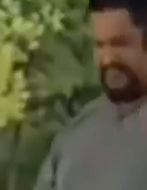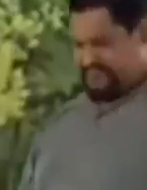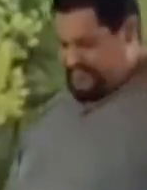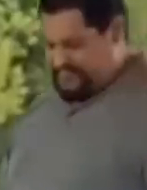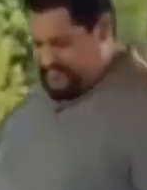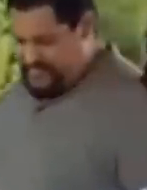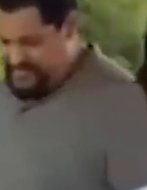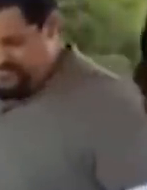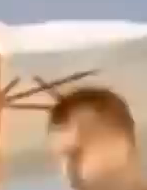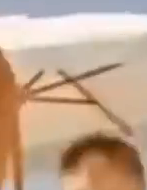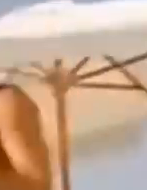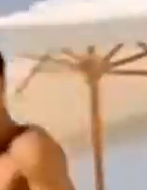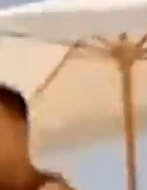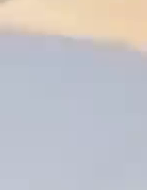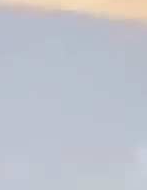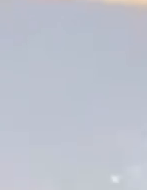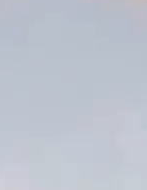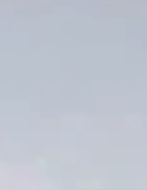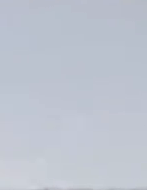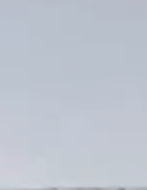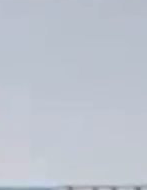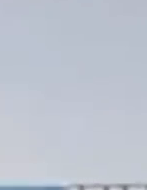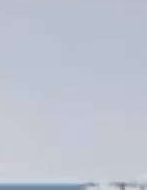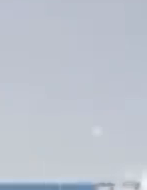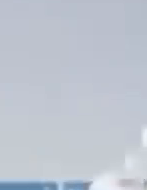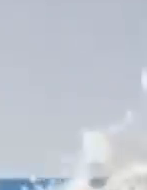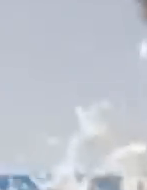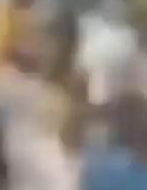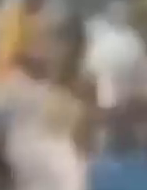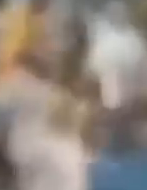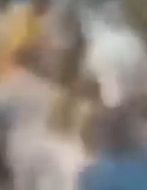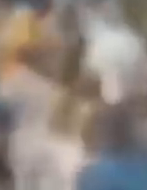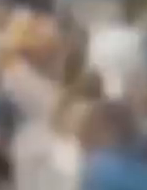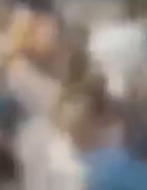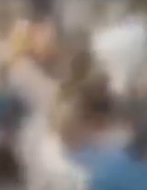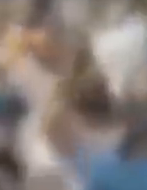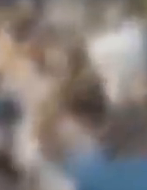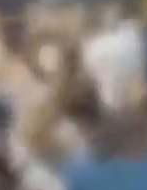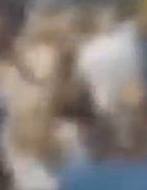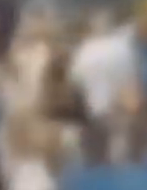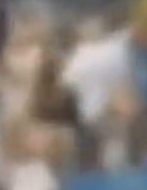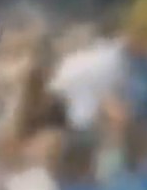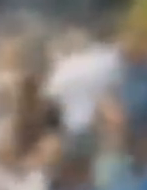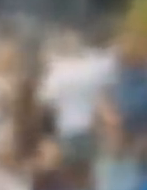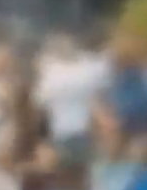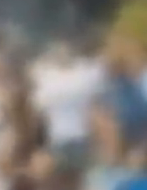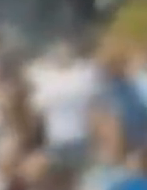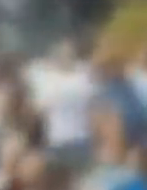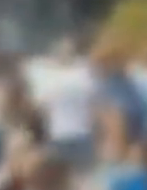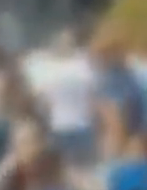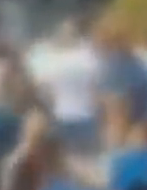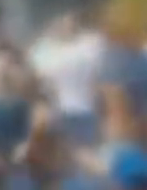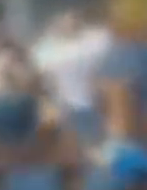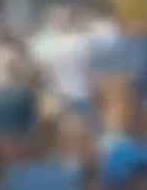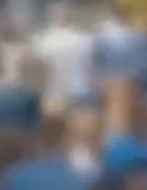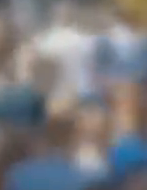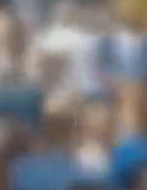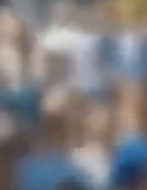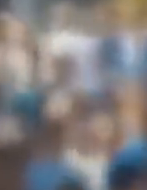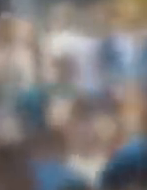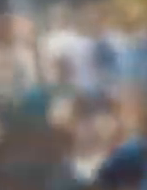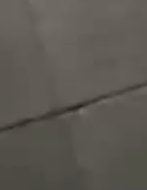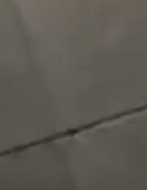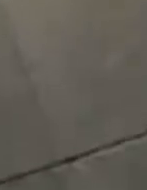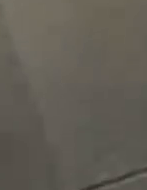where getting together is how we show love for friends and family. The virus uses us to transport it around our